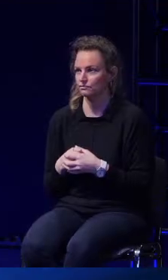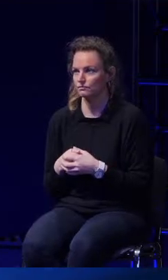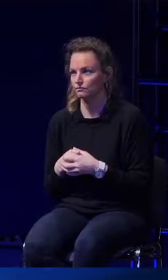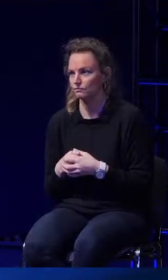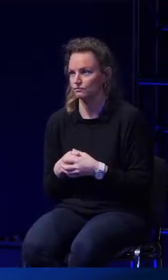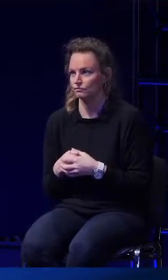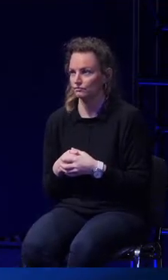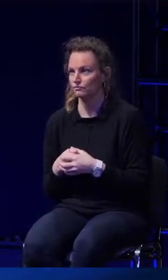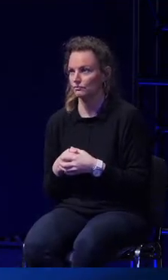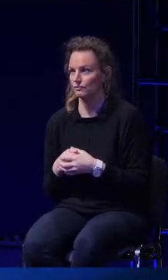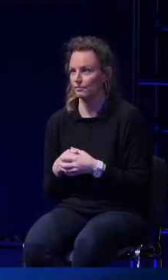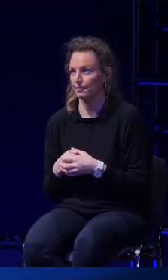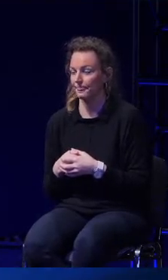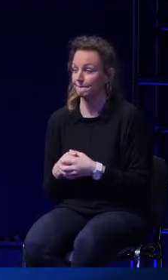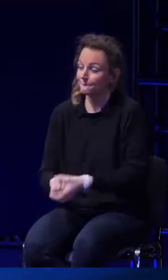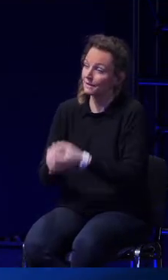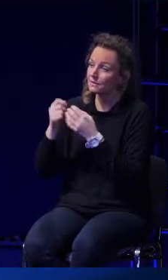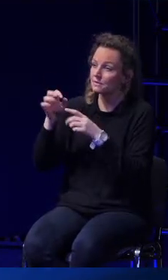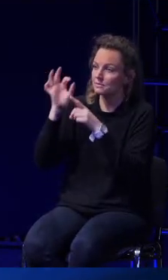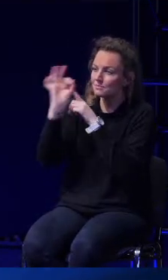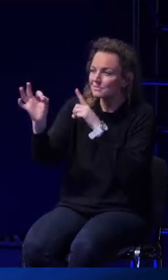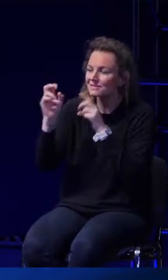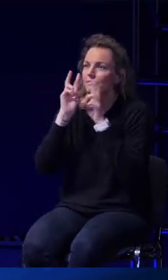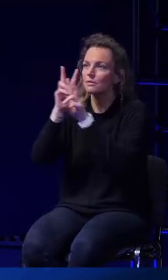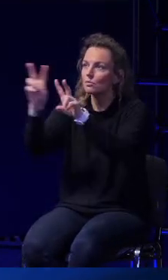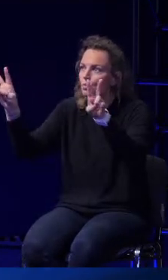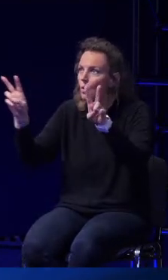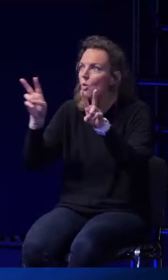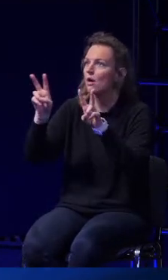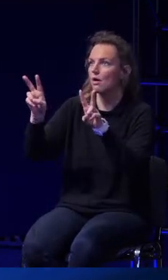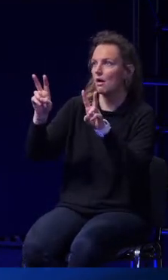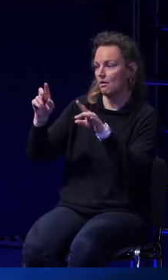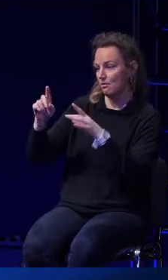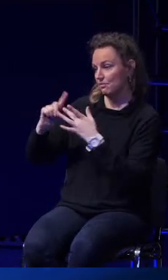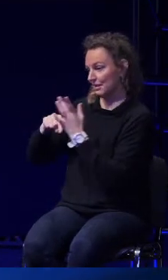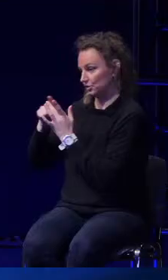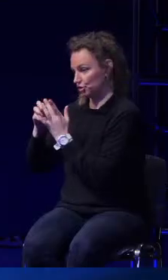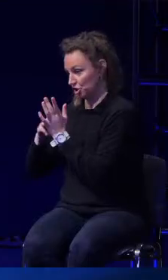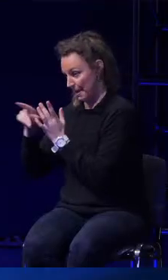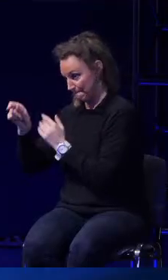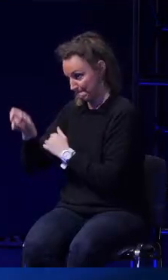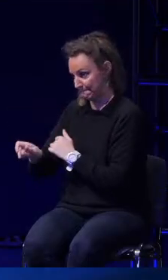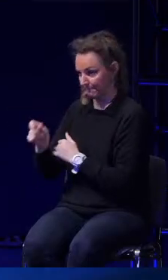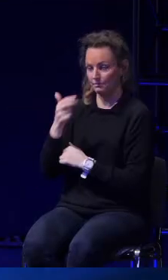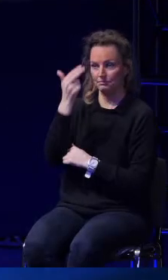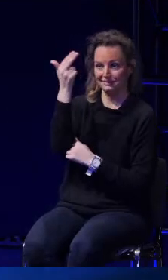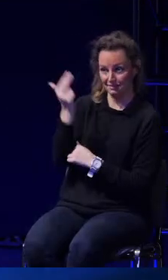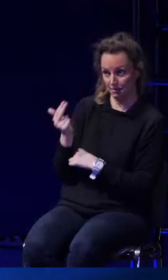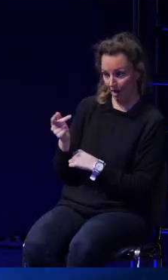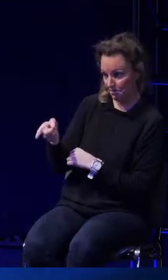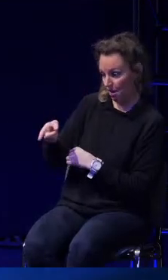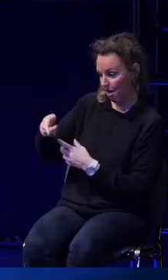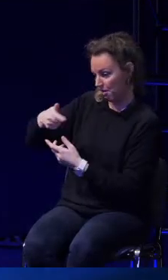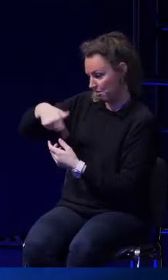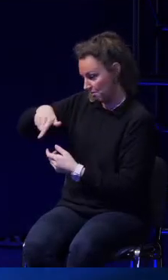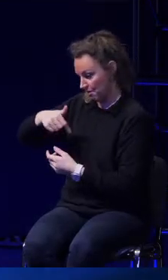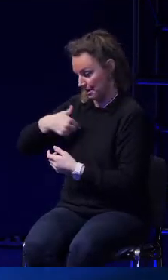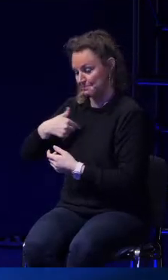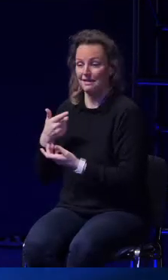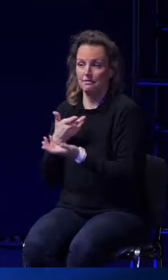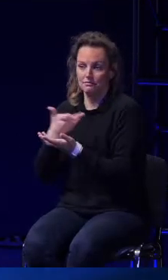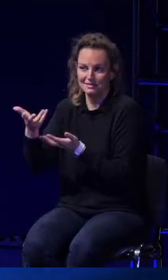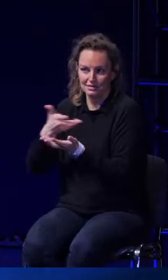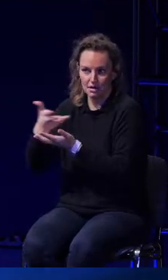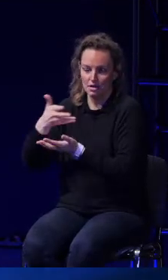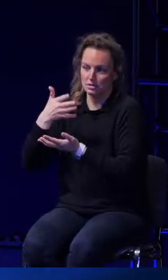There's a look, there's an aesthetic that Jim and I, and the designer and I, discussed that we wanted to track through, and actually